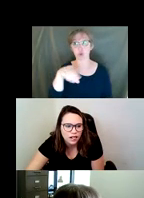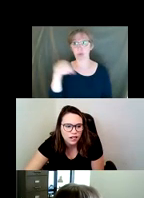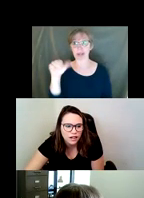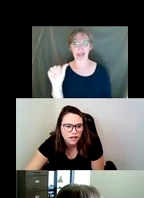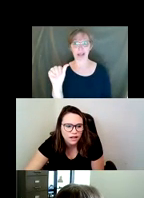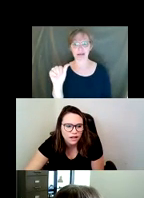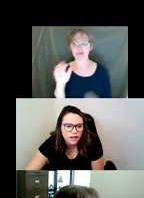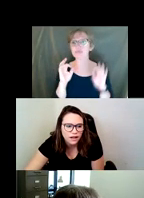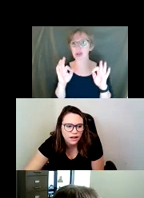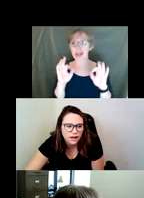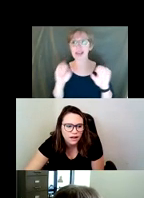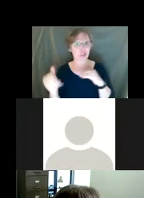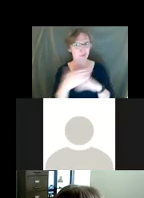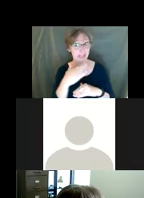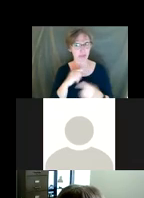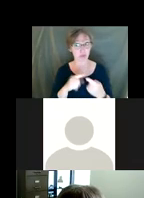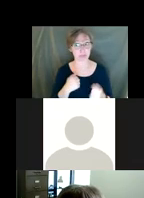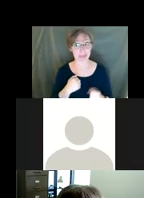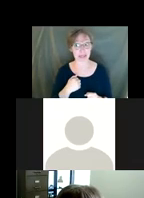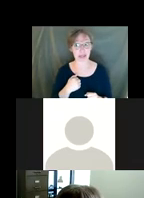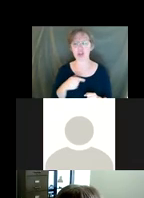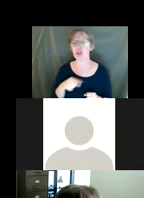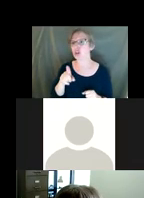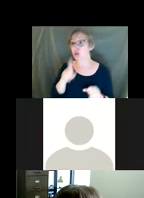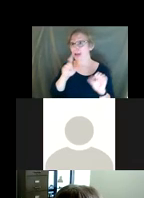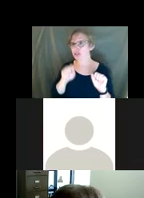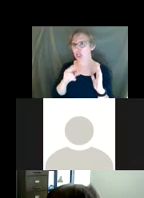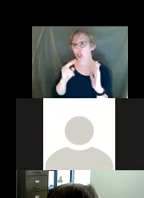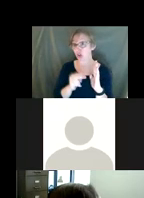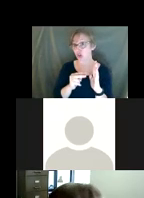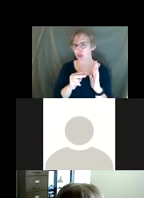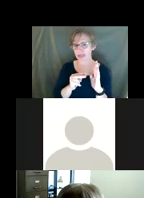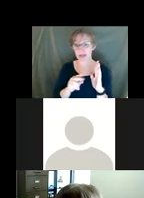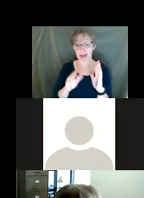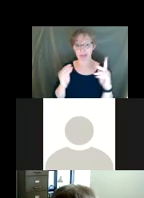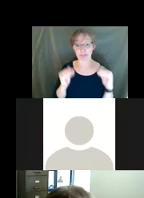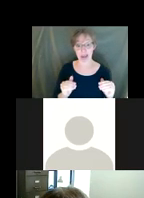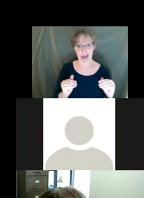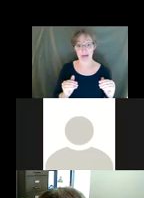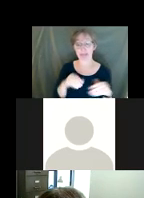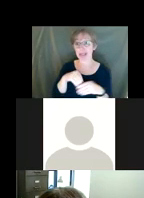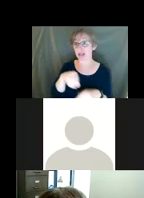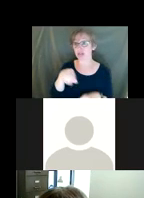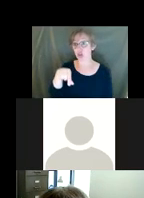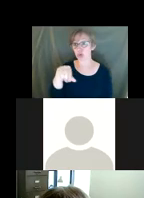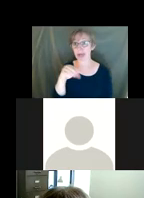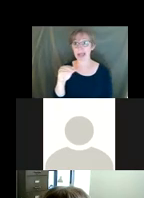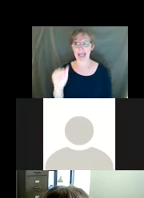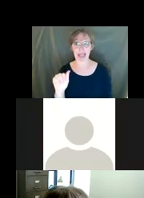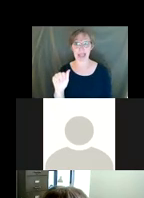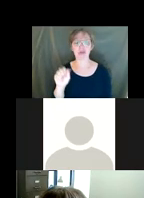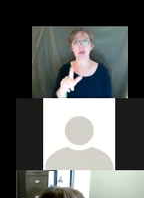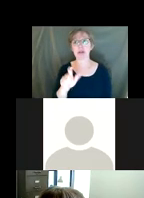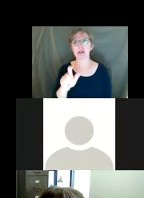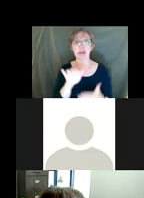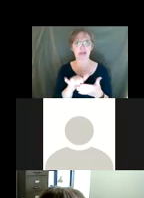Can you send them to me? You can actually just go to the bottom of your screen if you'd like to look at them and pull up. You should see at the bottom of